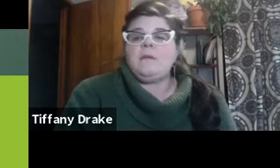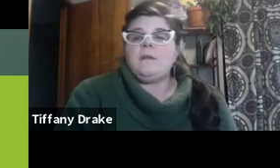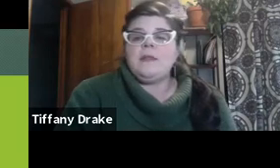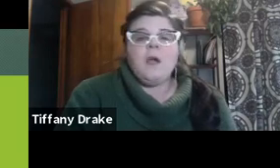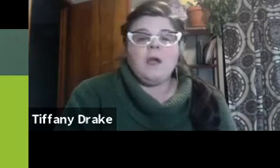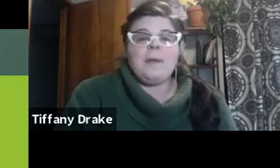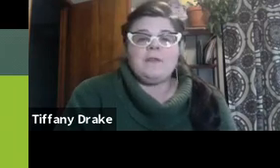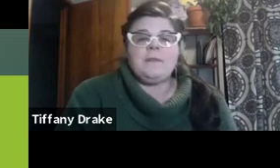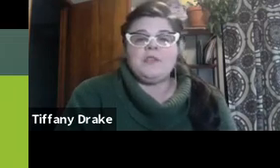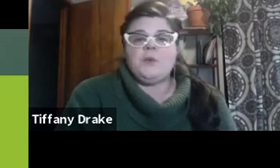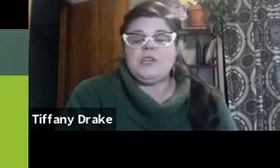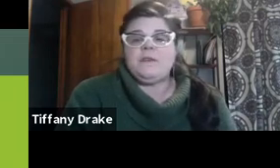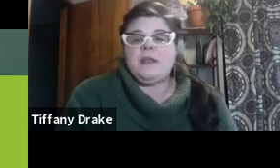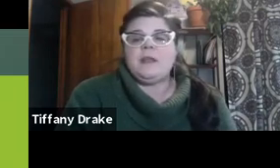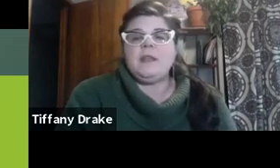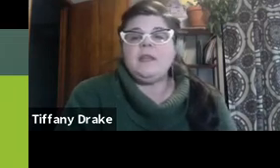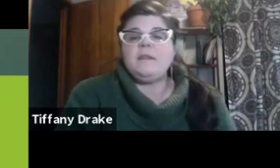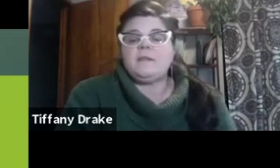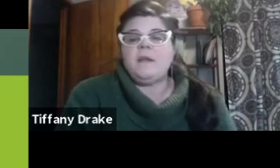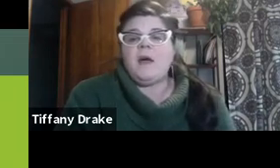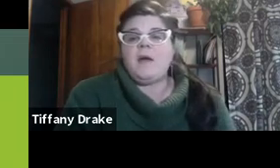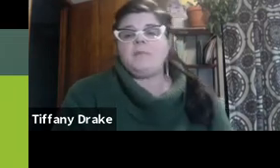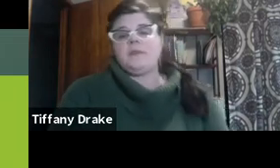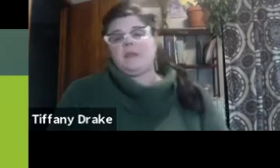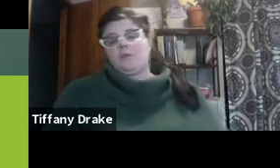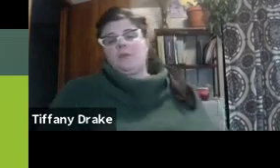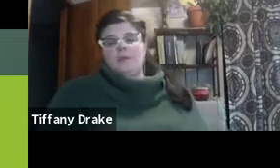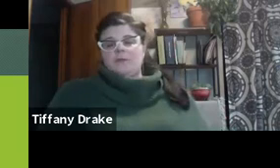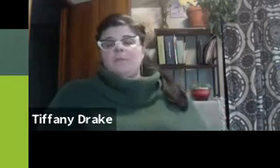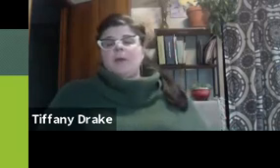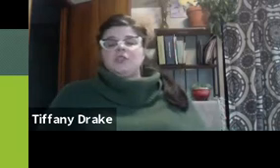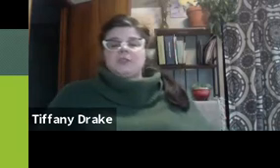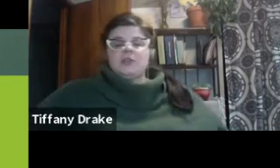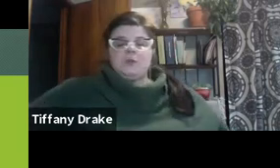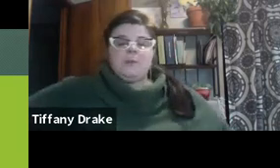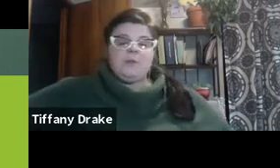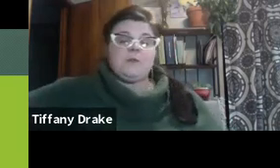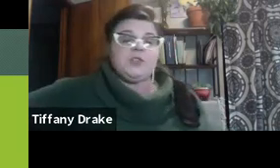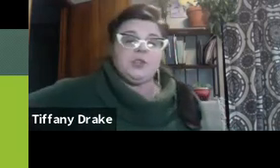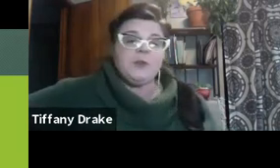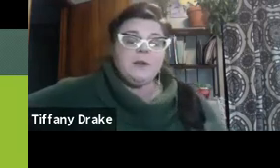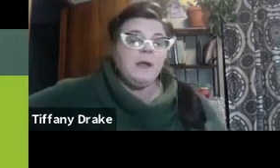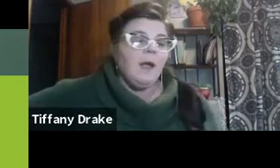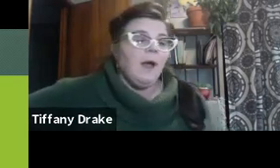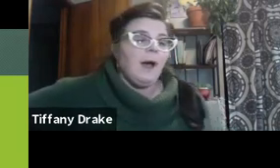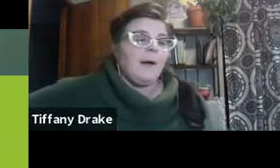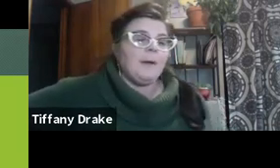Okay, so let's talk about some situations that can lead to sexual abuse. Much sexual abuse of